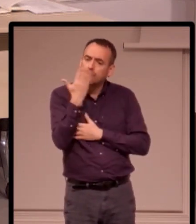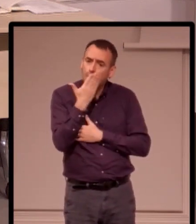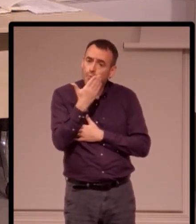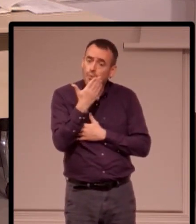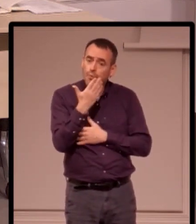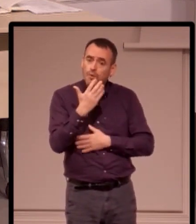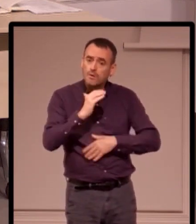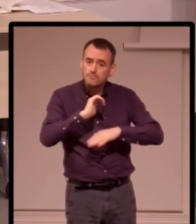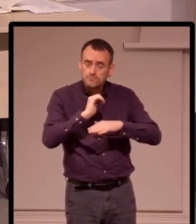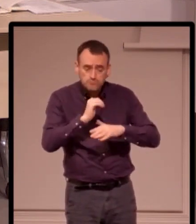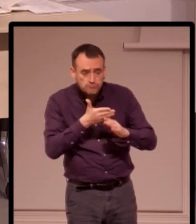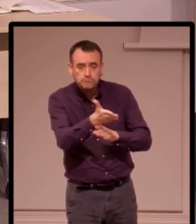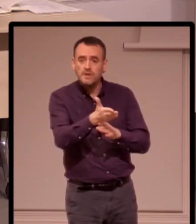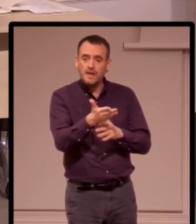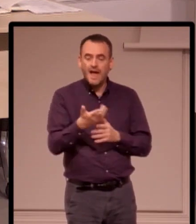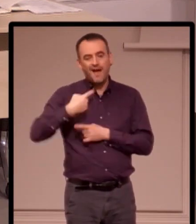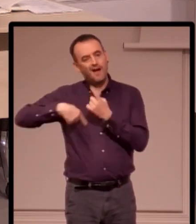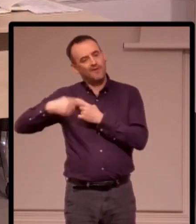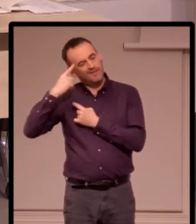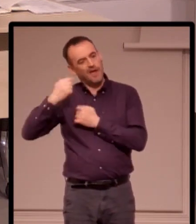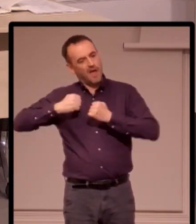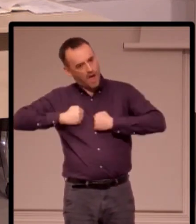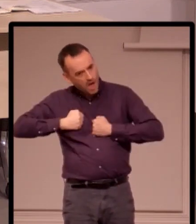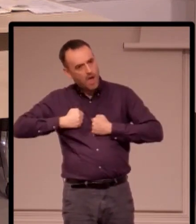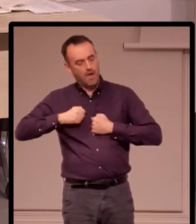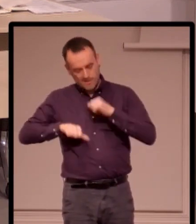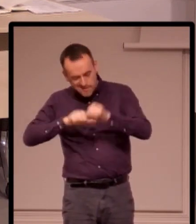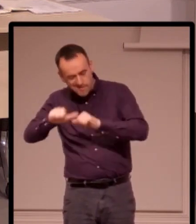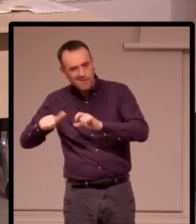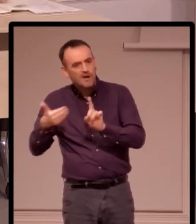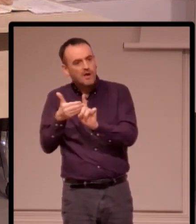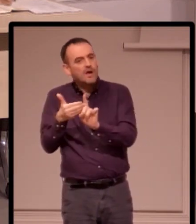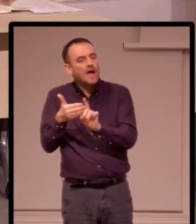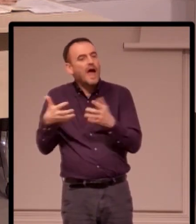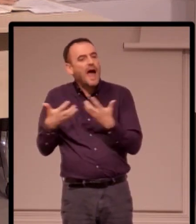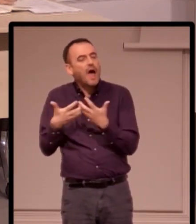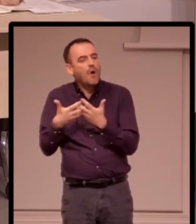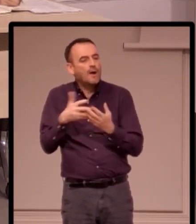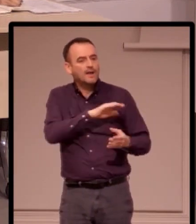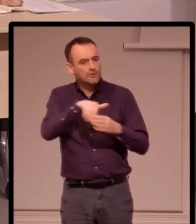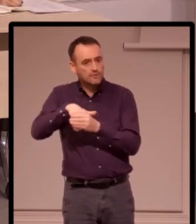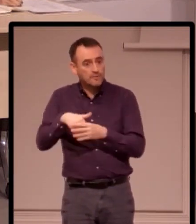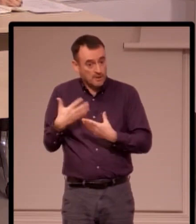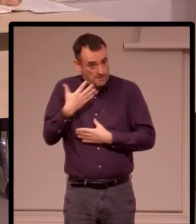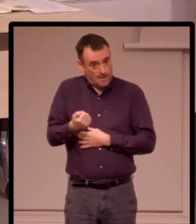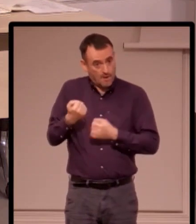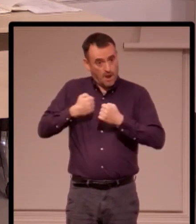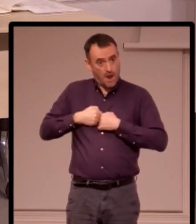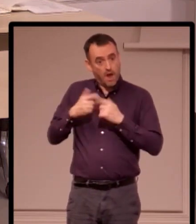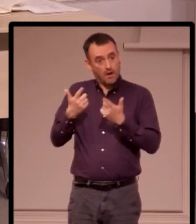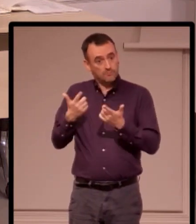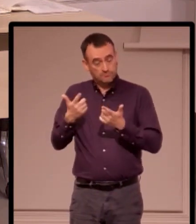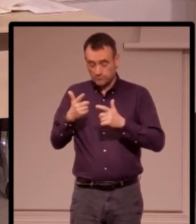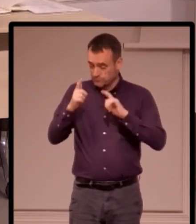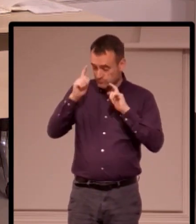about how we are inclusive in our approaches. So we've got a committee, for example, for the college that works on a Saturday. So the paediatricians